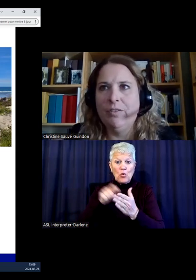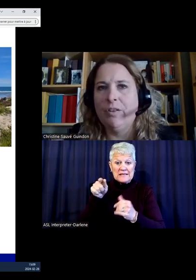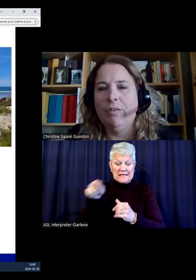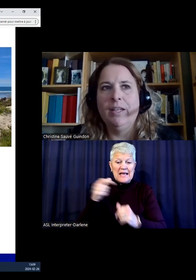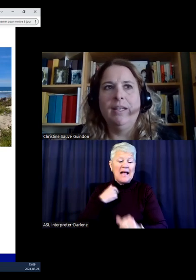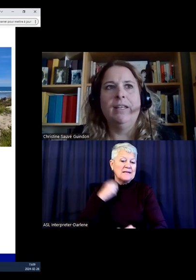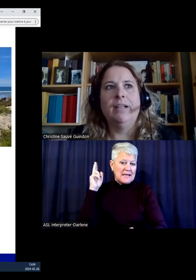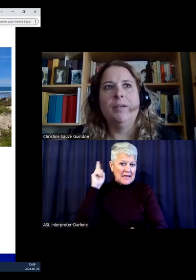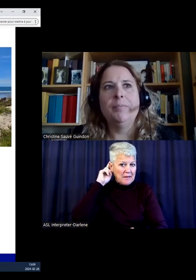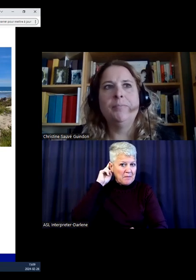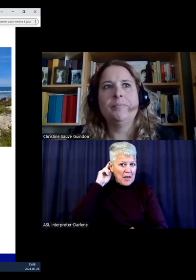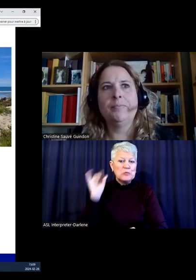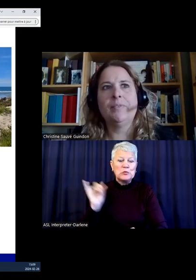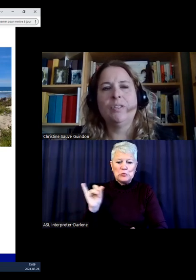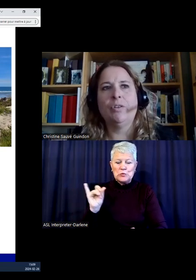implant also.